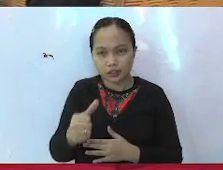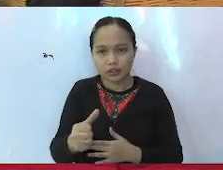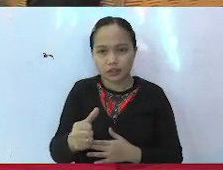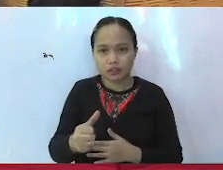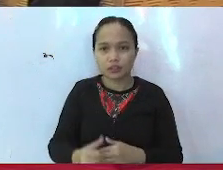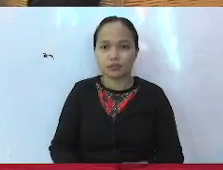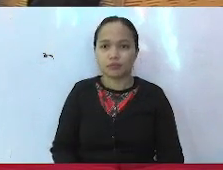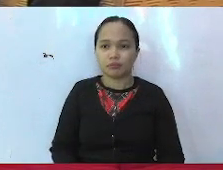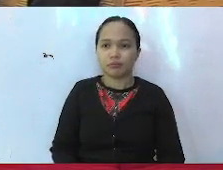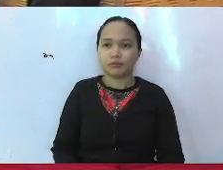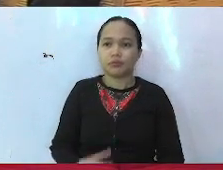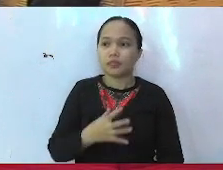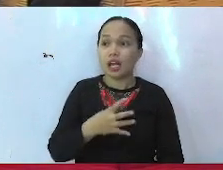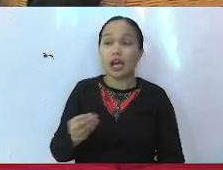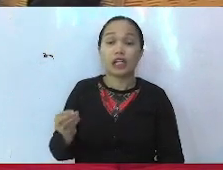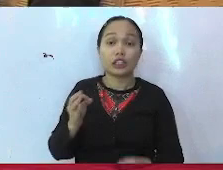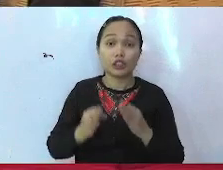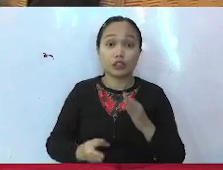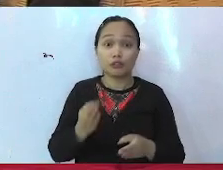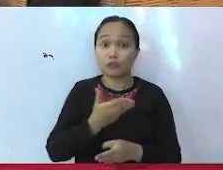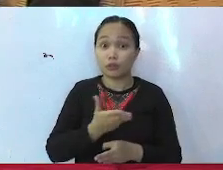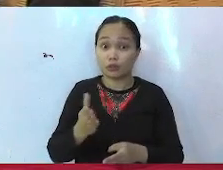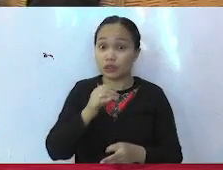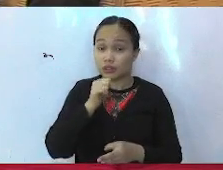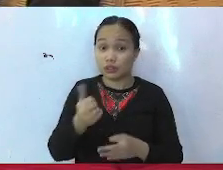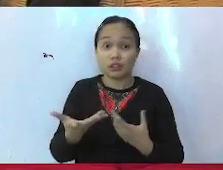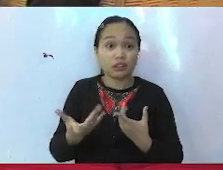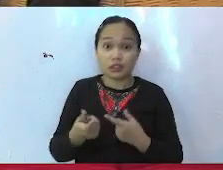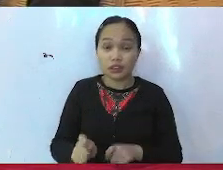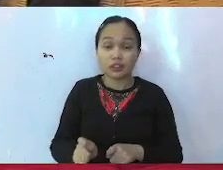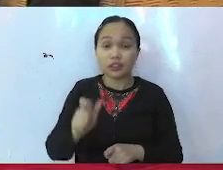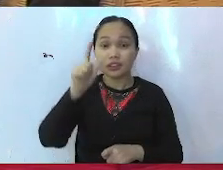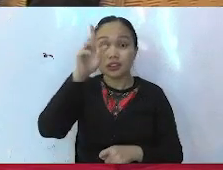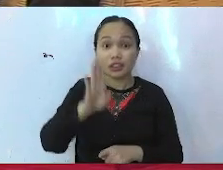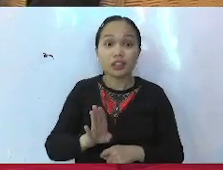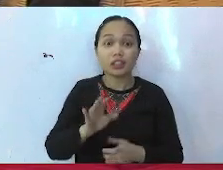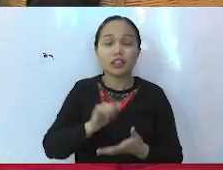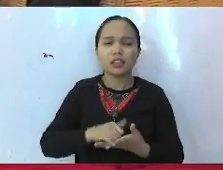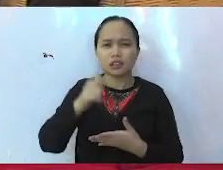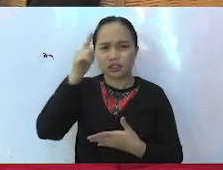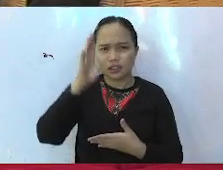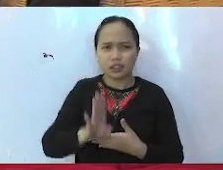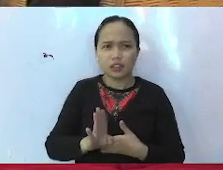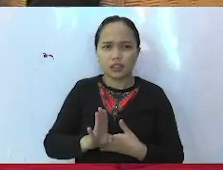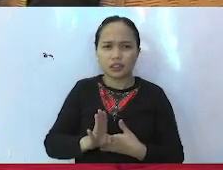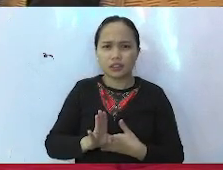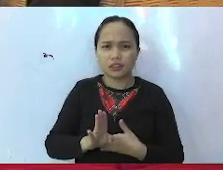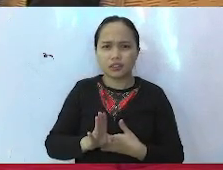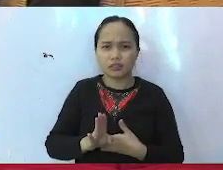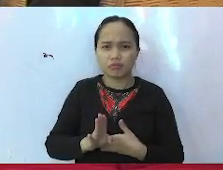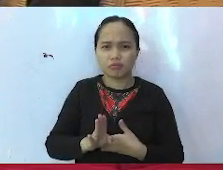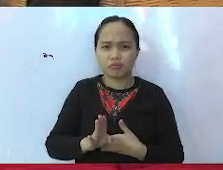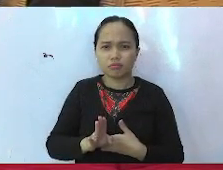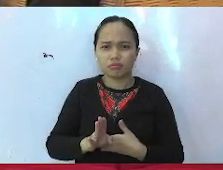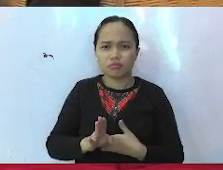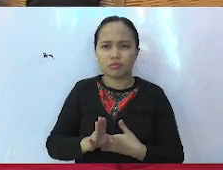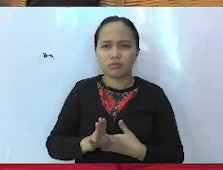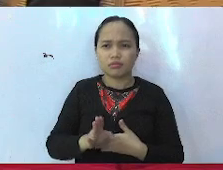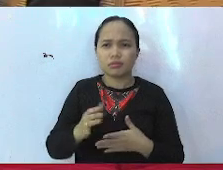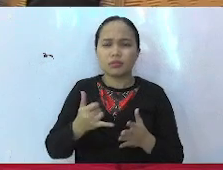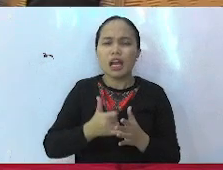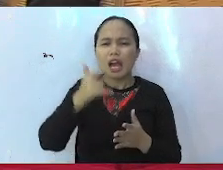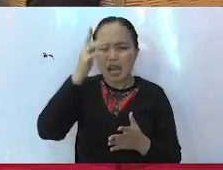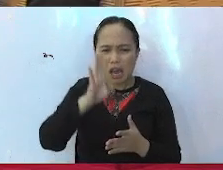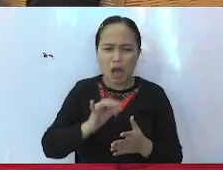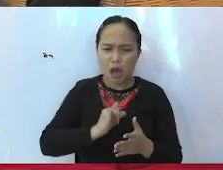Okay? And if you don't trust God, that God has the man I'm going to marry. Yeah. God has the woman